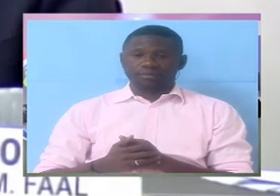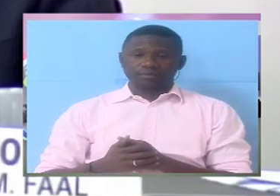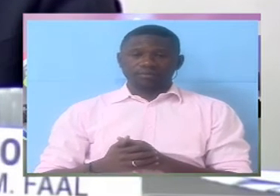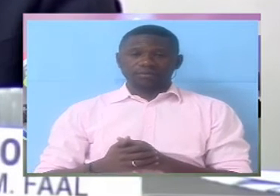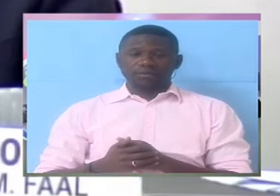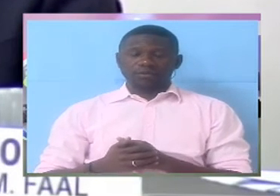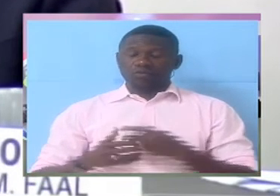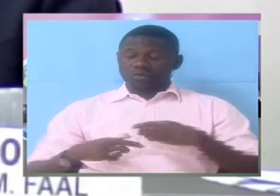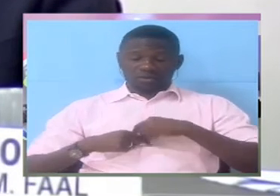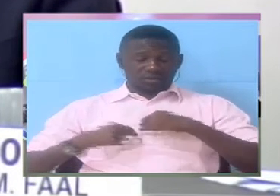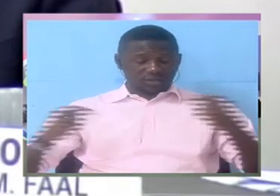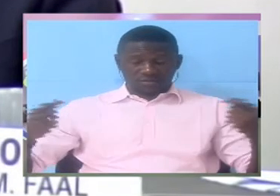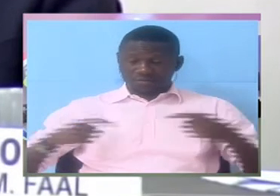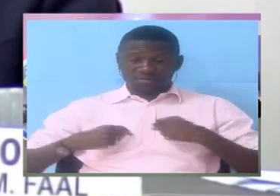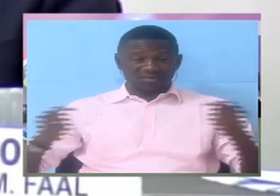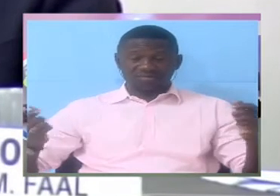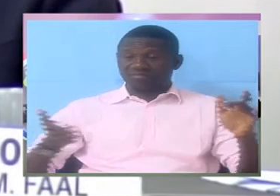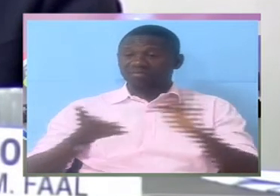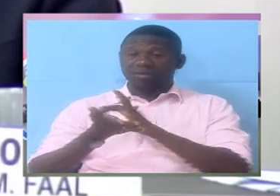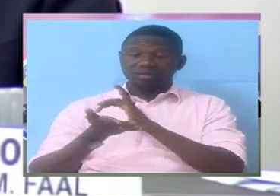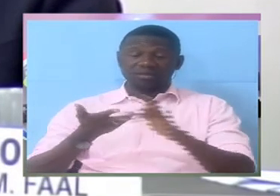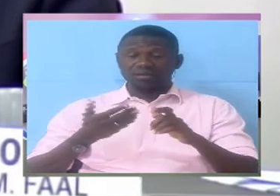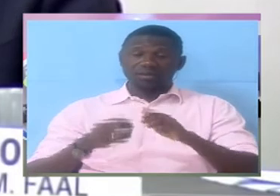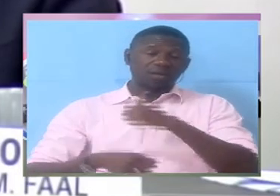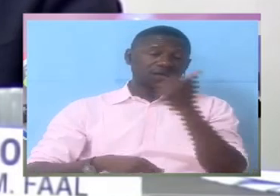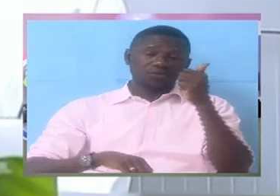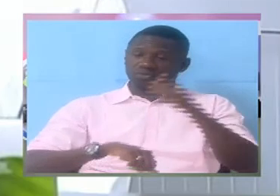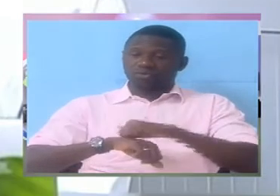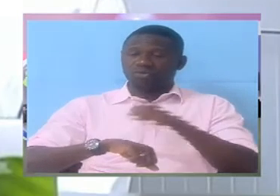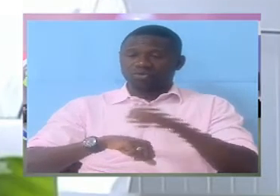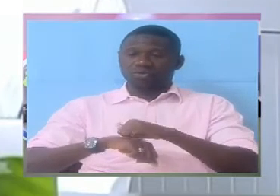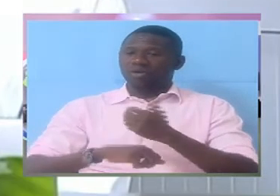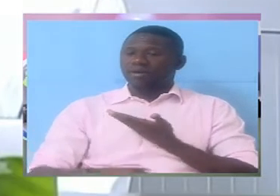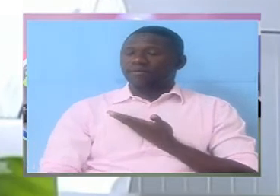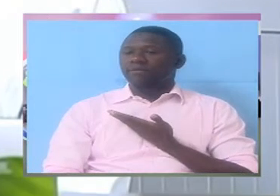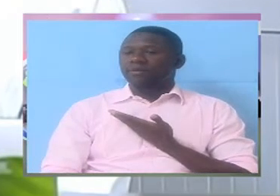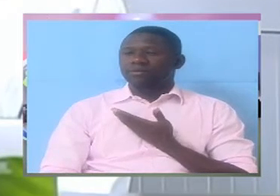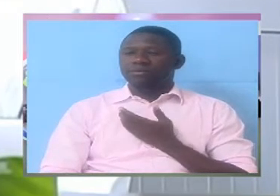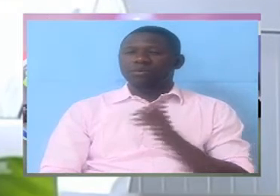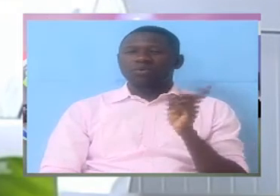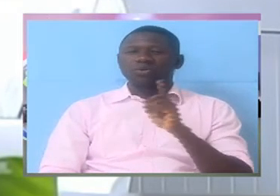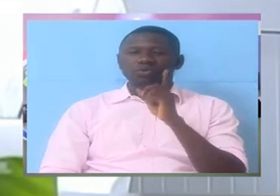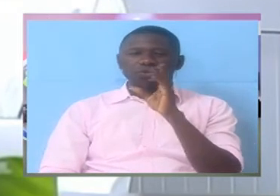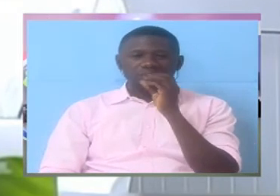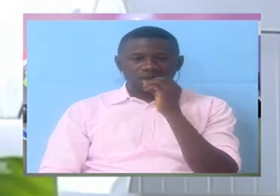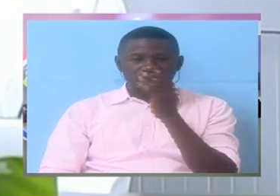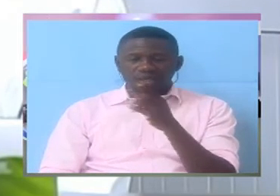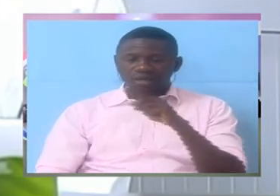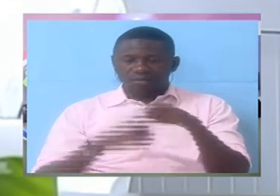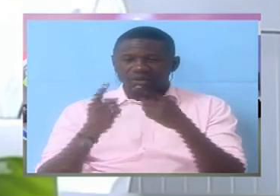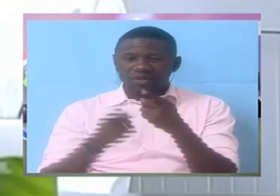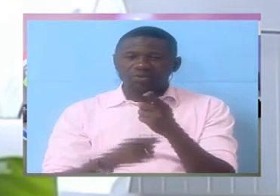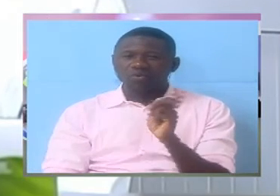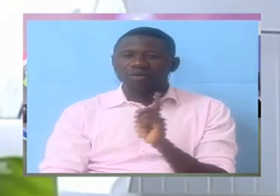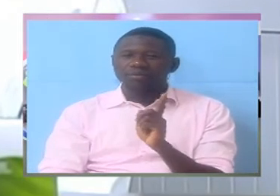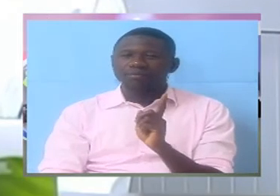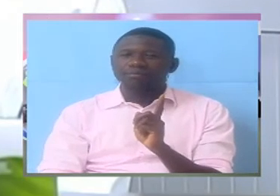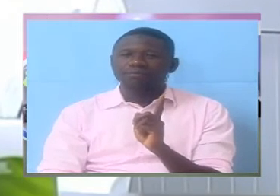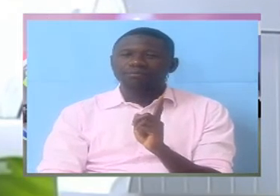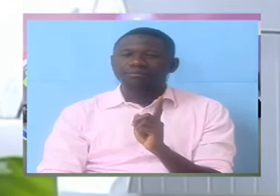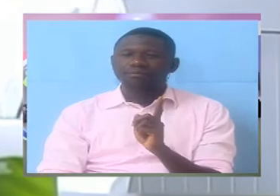He was stripped naked. Ya wura. And tortured. Ya tajire ya. What do you say about that? Ye mo nasata be mem fola